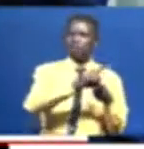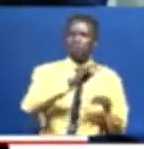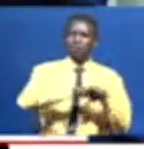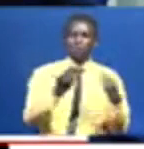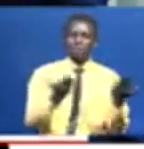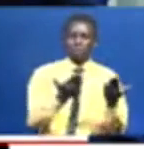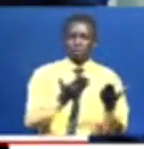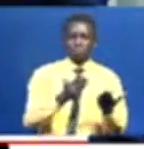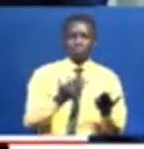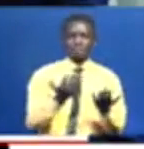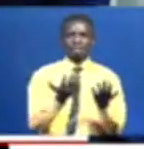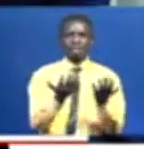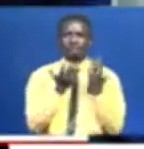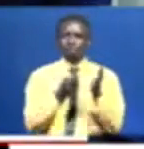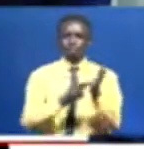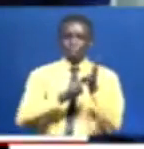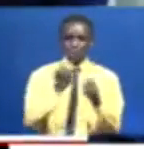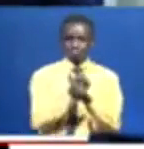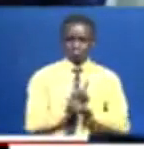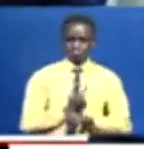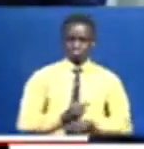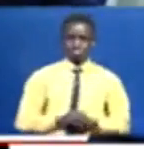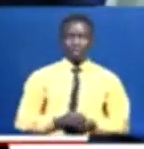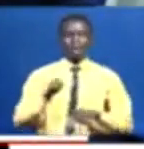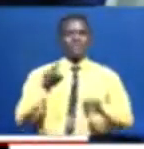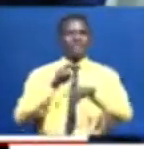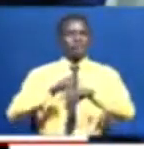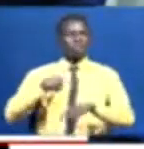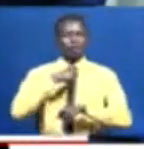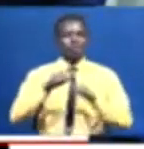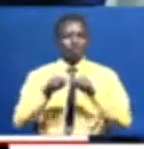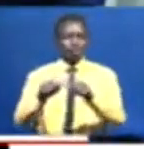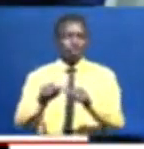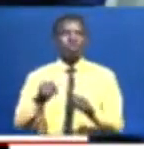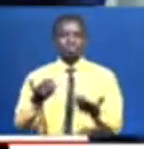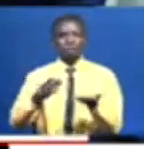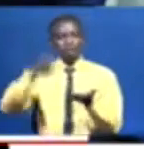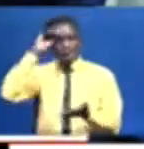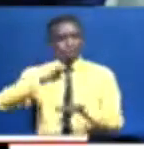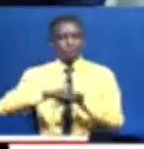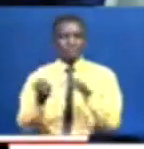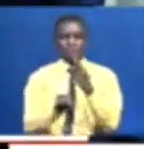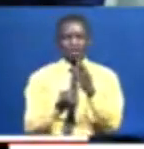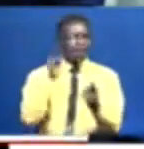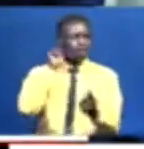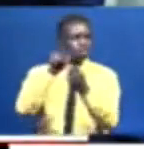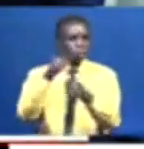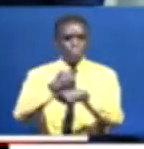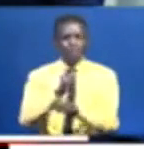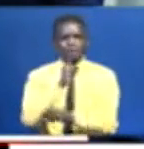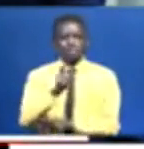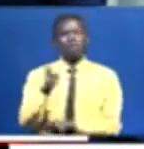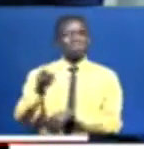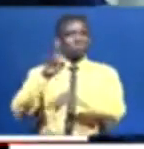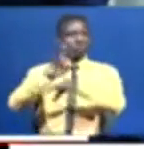of course, as we continue to adopt technology in order to ensure that it is utilized or used in a